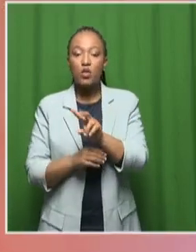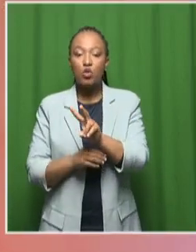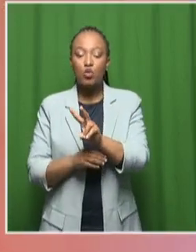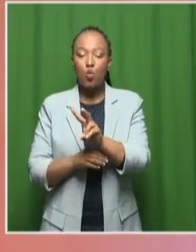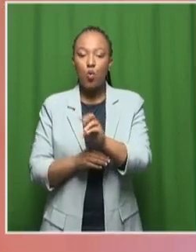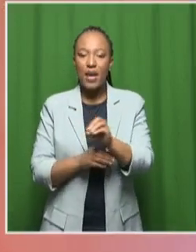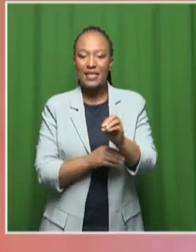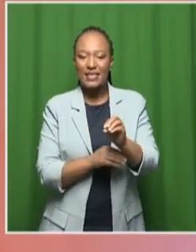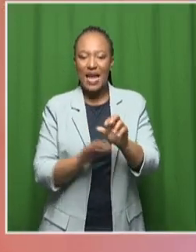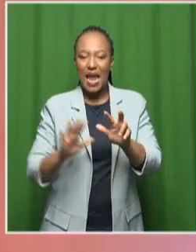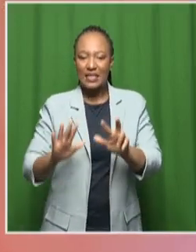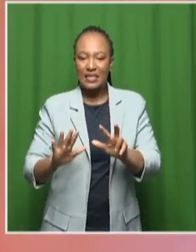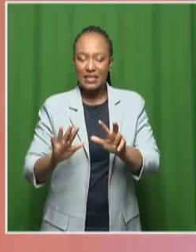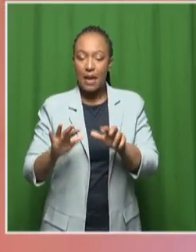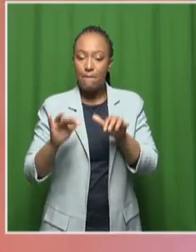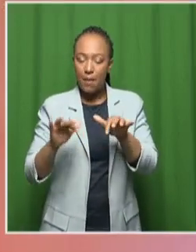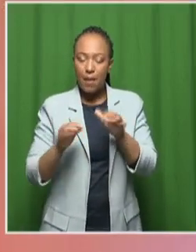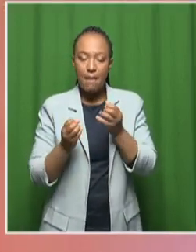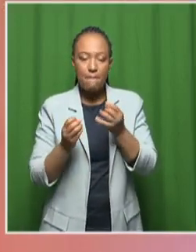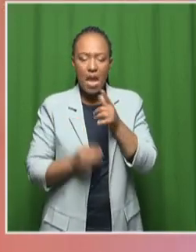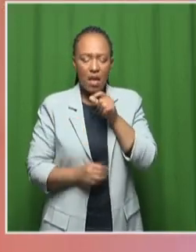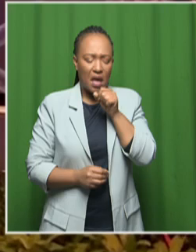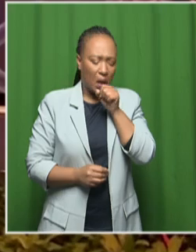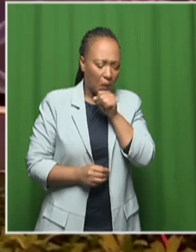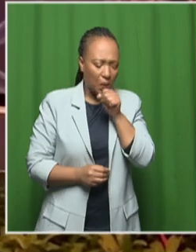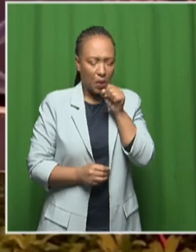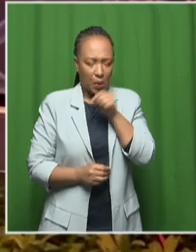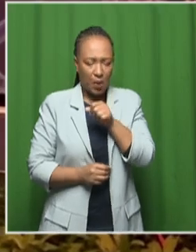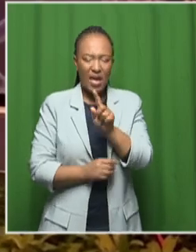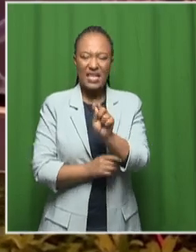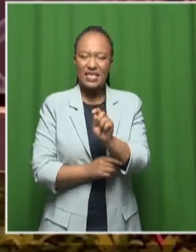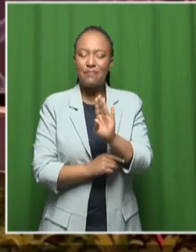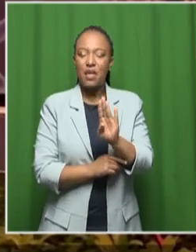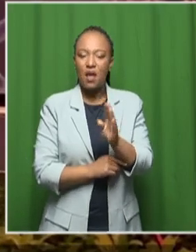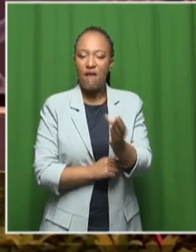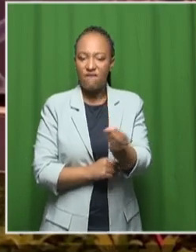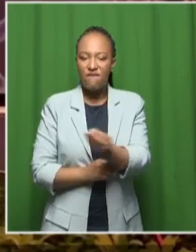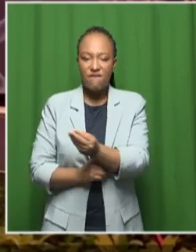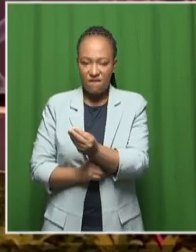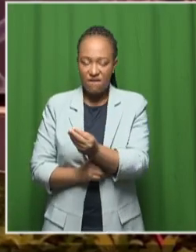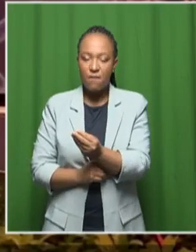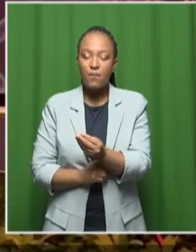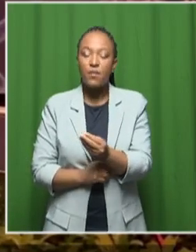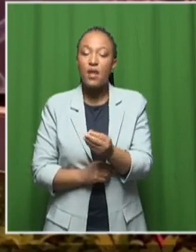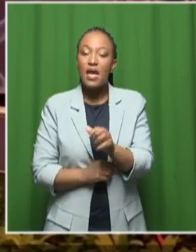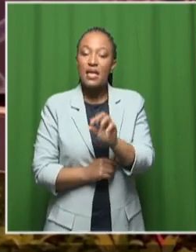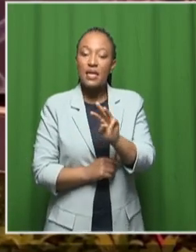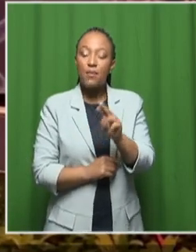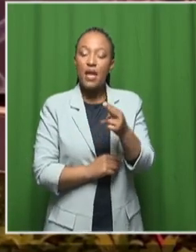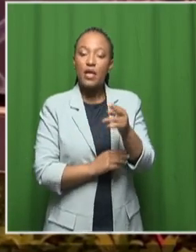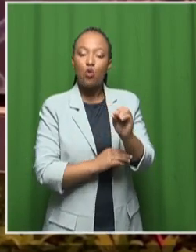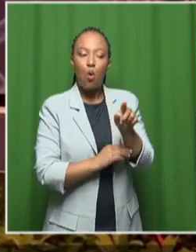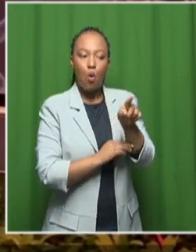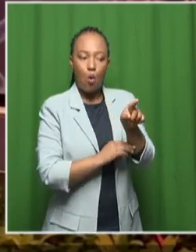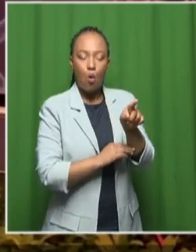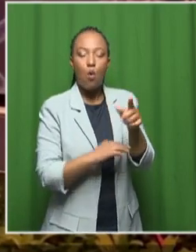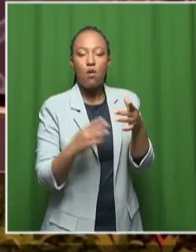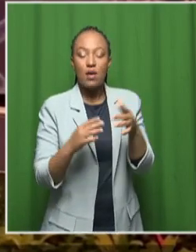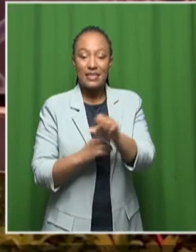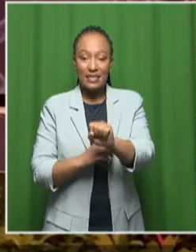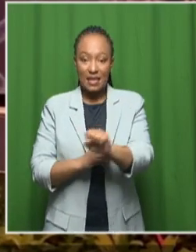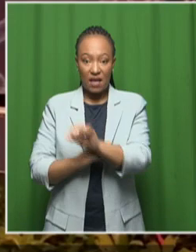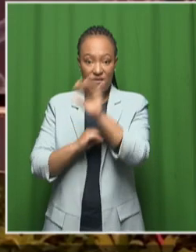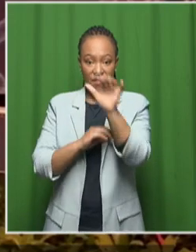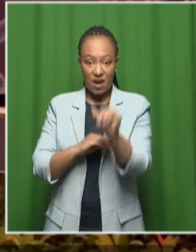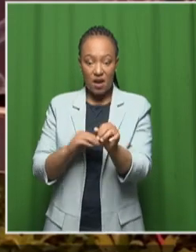280,000 people fell ill with TB in the country. According to WHO, South Africa is